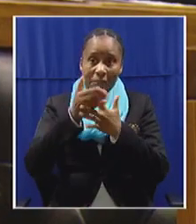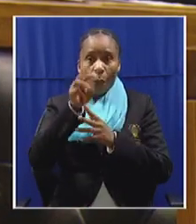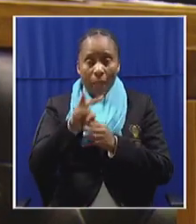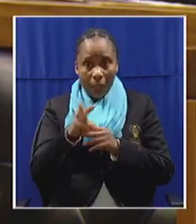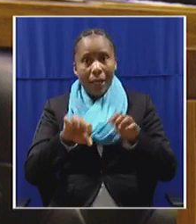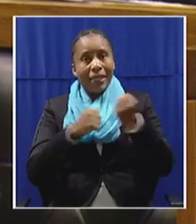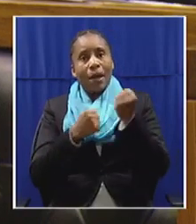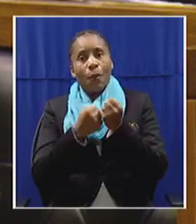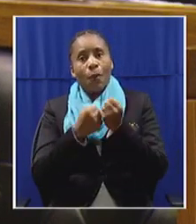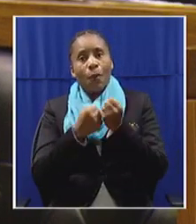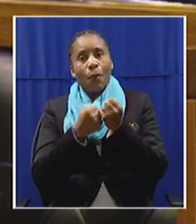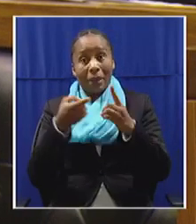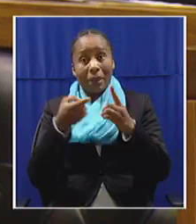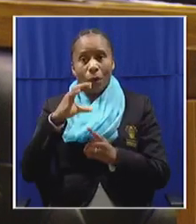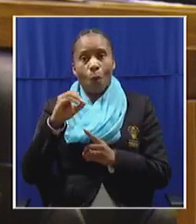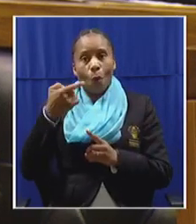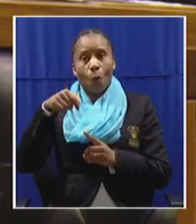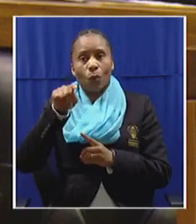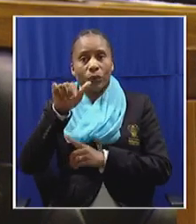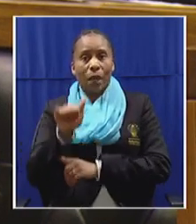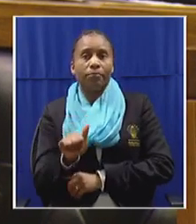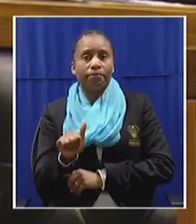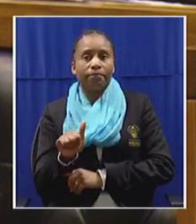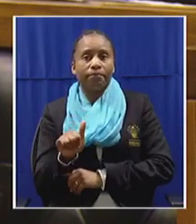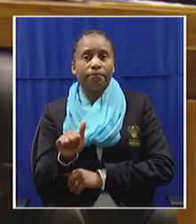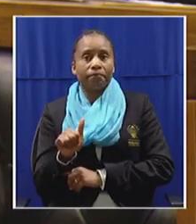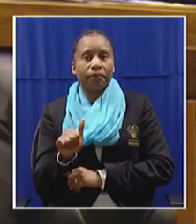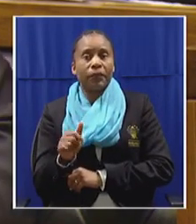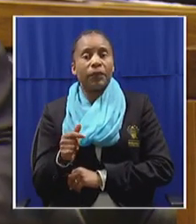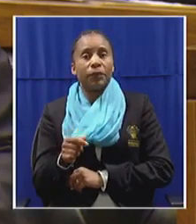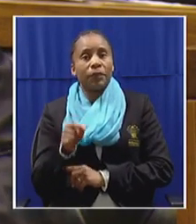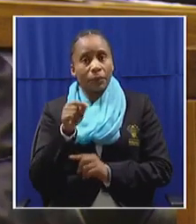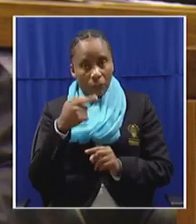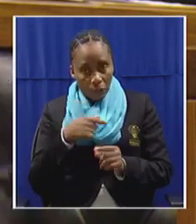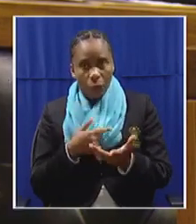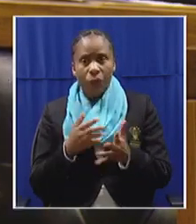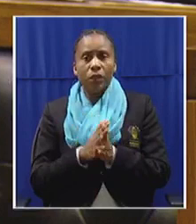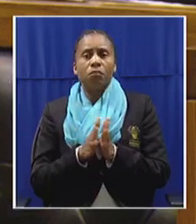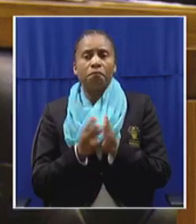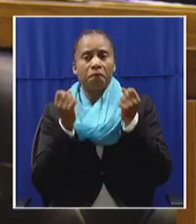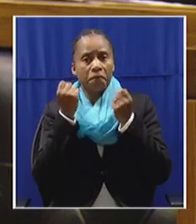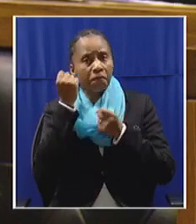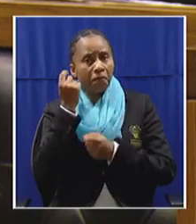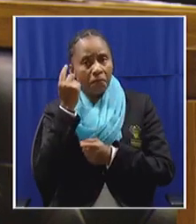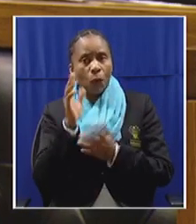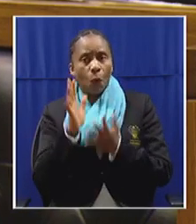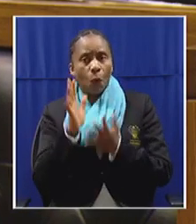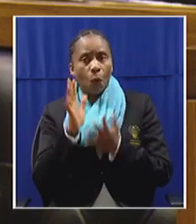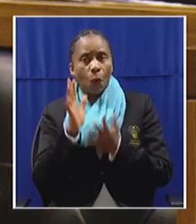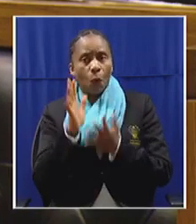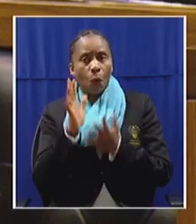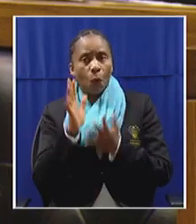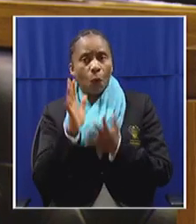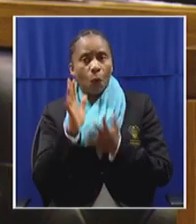of Cooperative Governance. We acknowledge the fact that there might